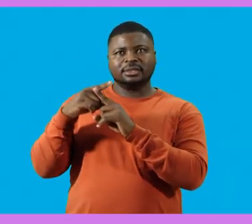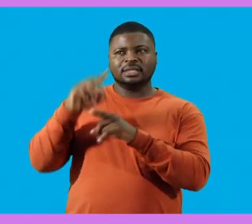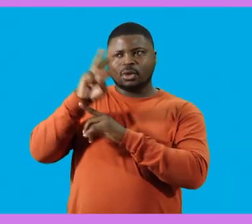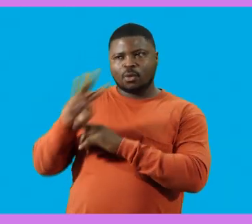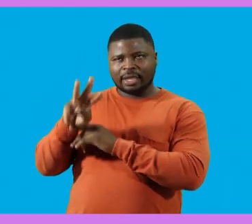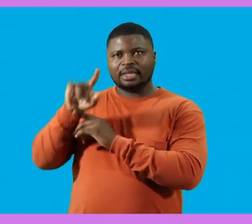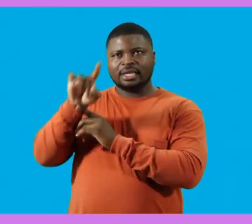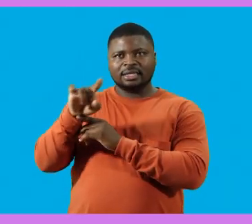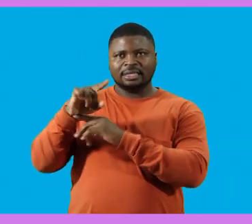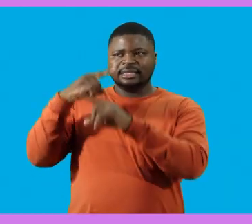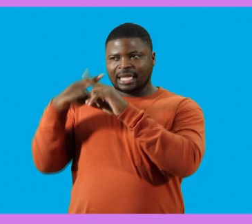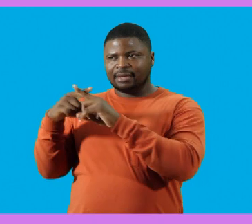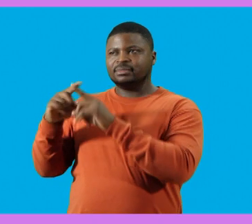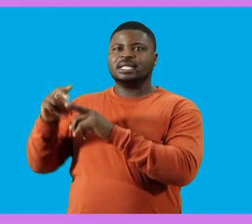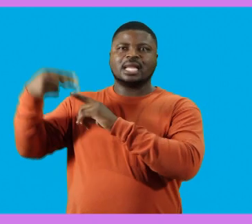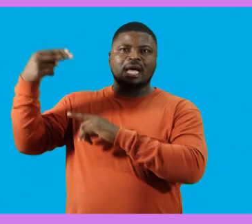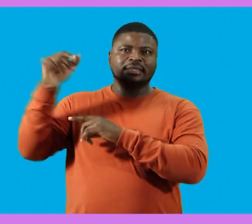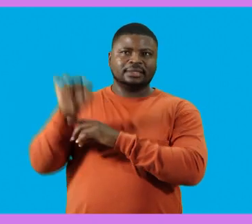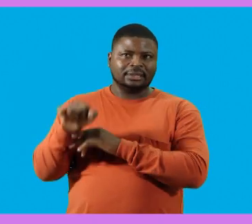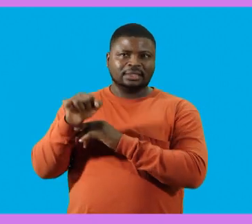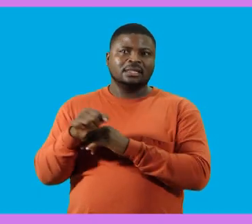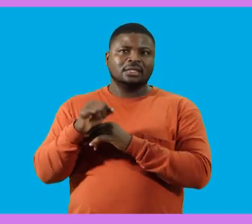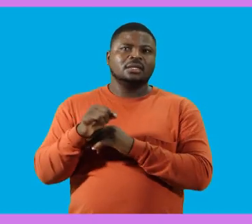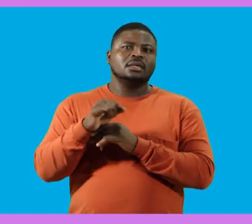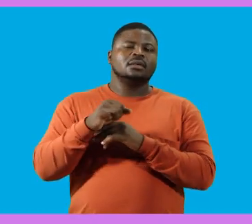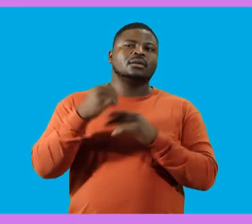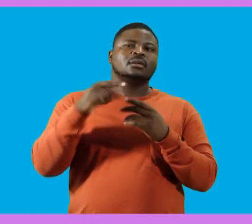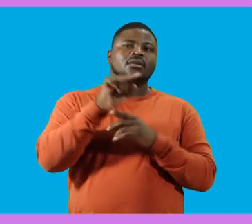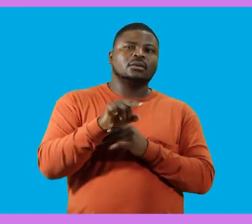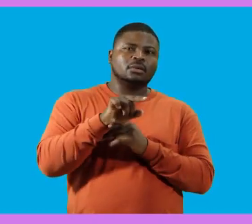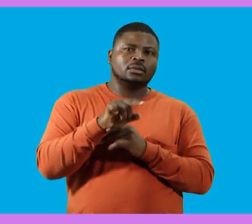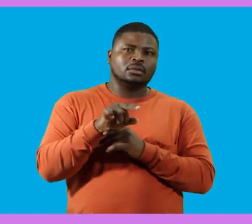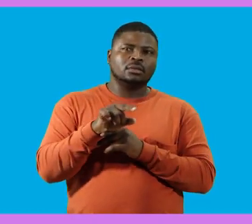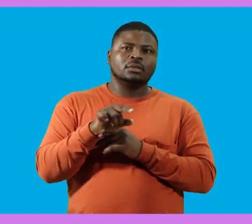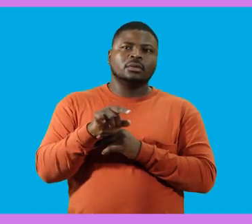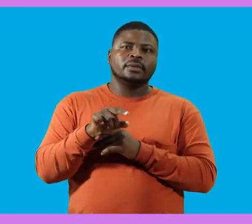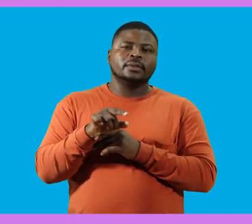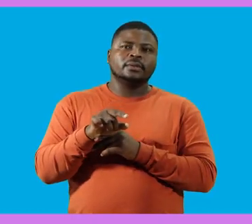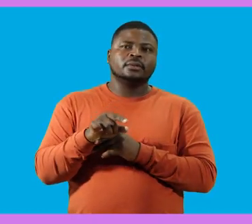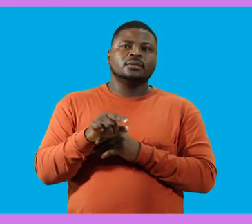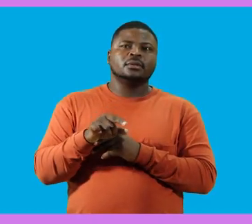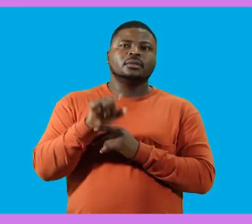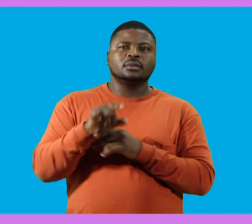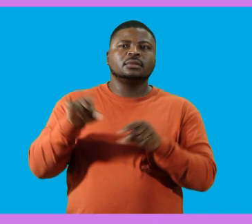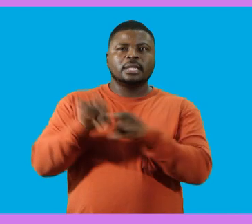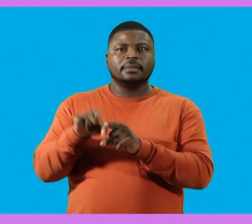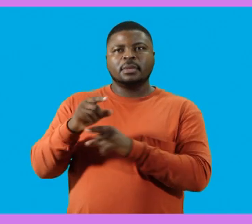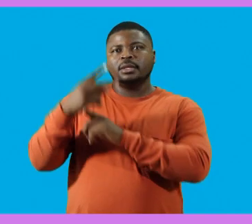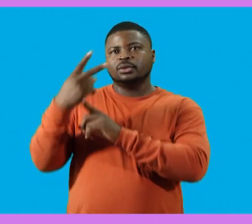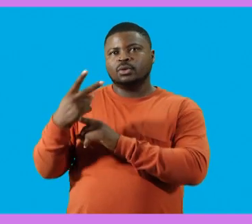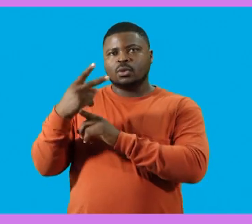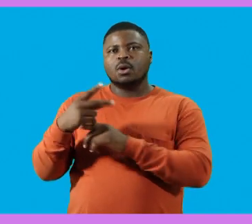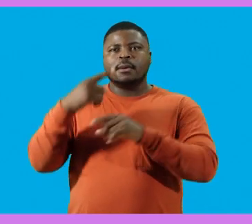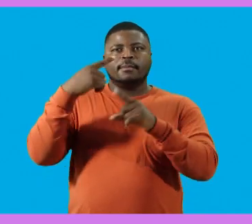the width times the height. That's this part, and there's 2